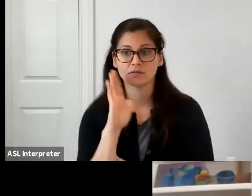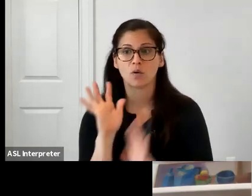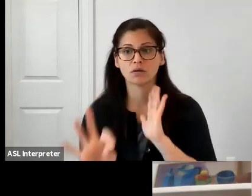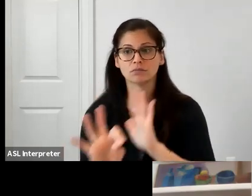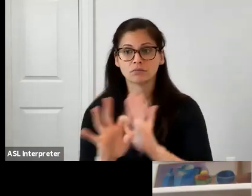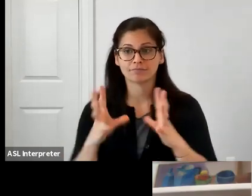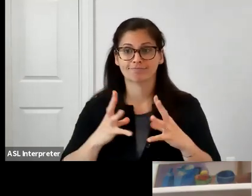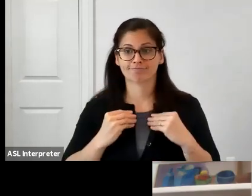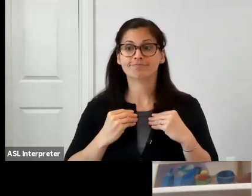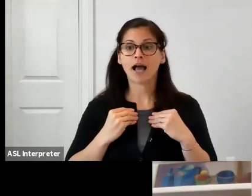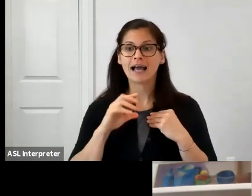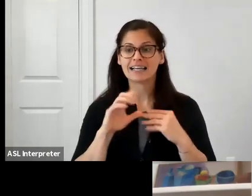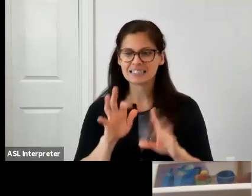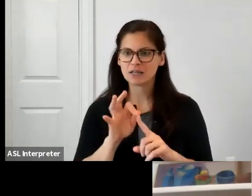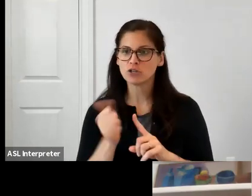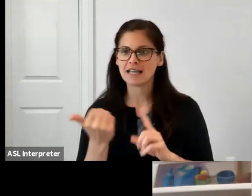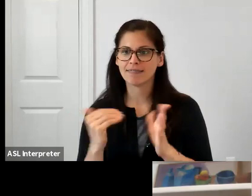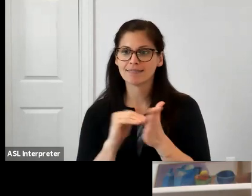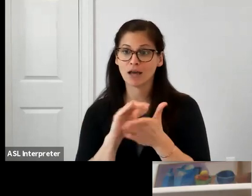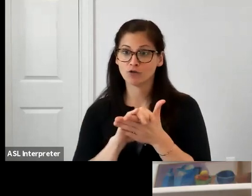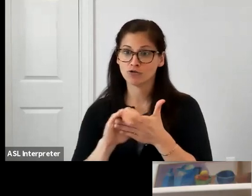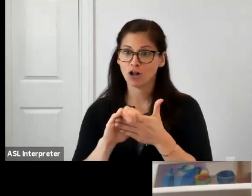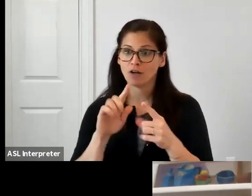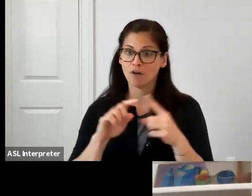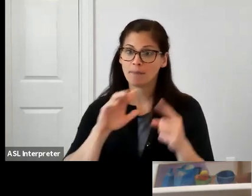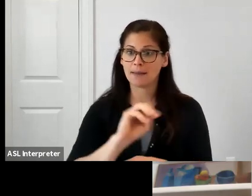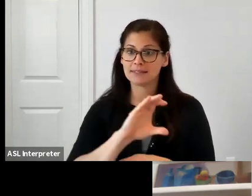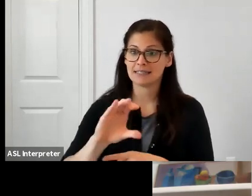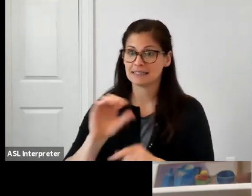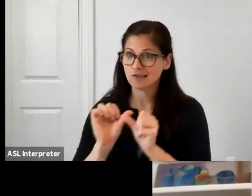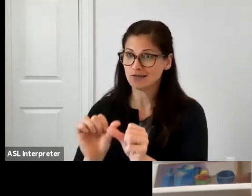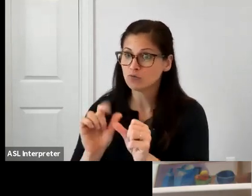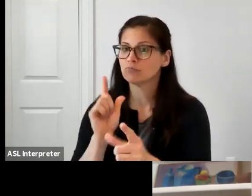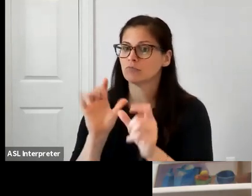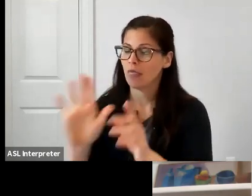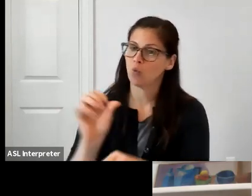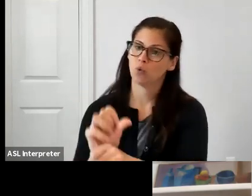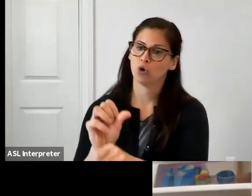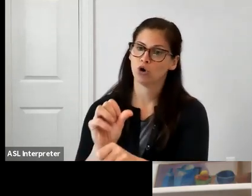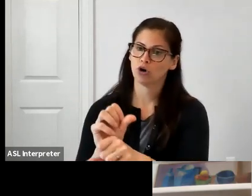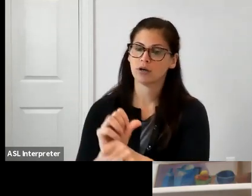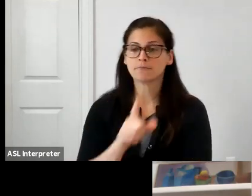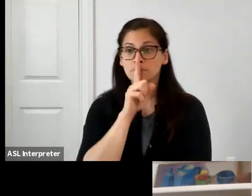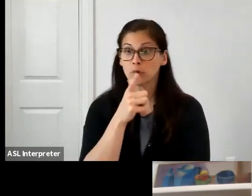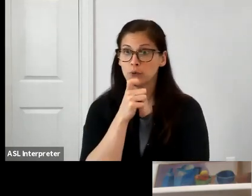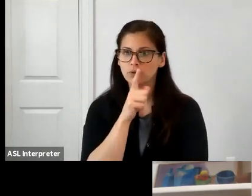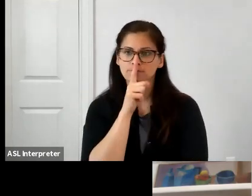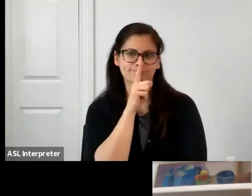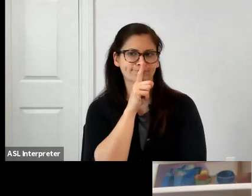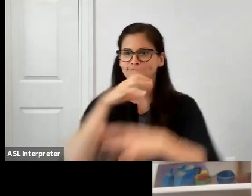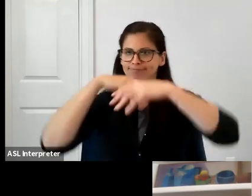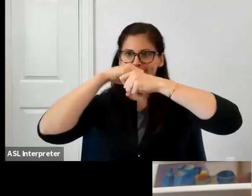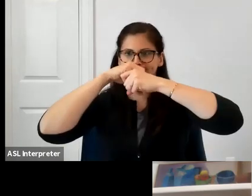special $10,000 investment from the Mass Cultural Council to continue their work. But can't tell you who it is. Not till